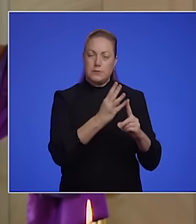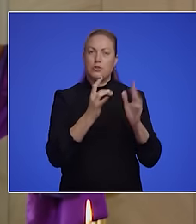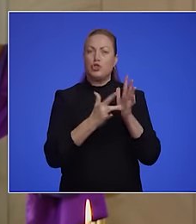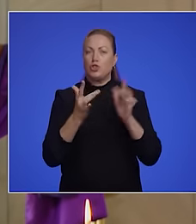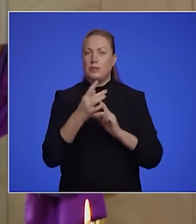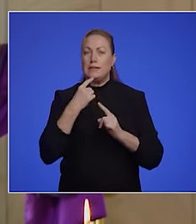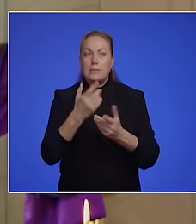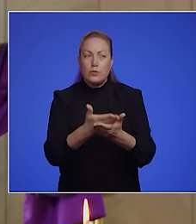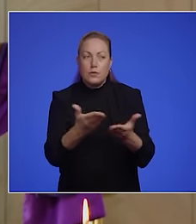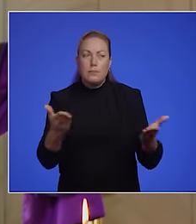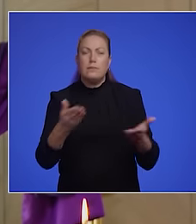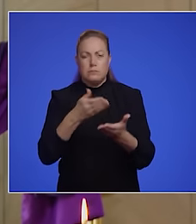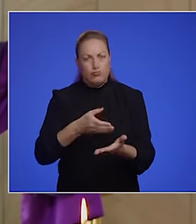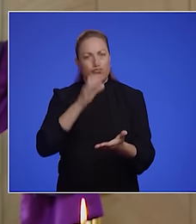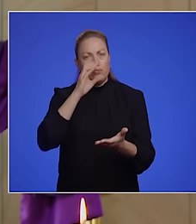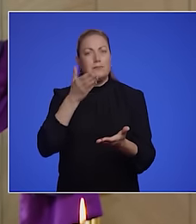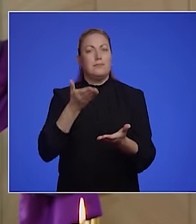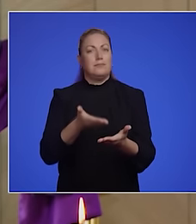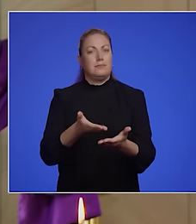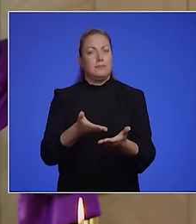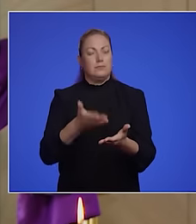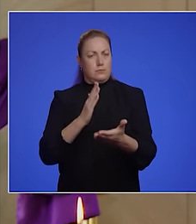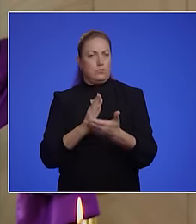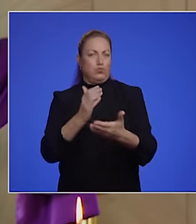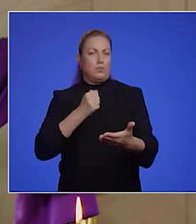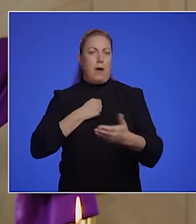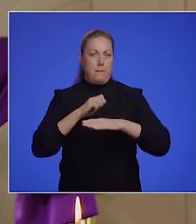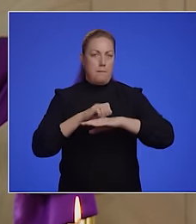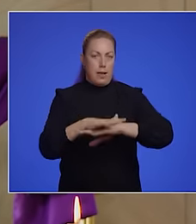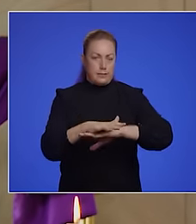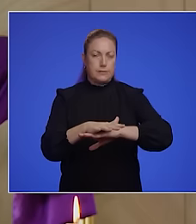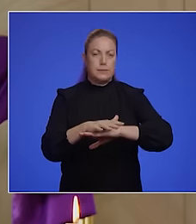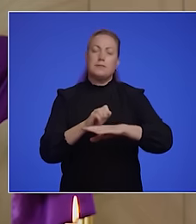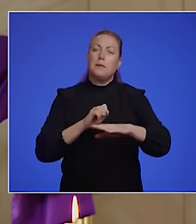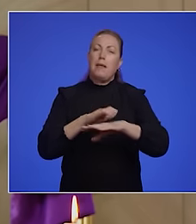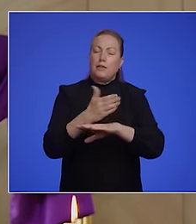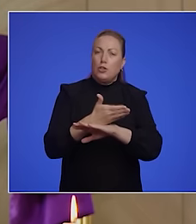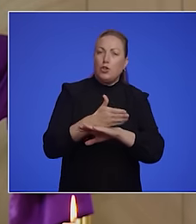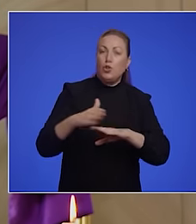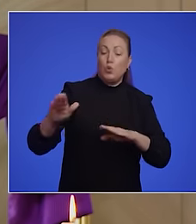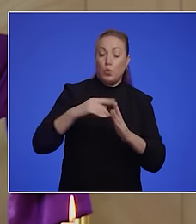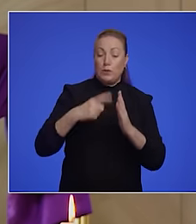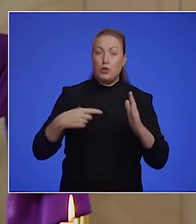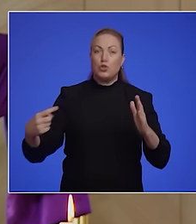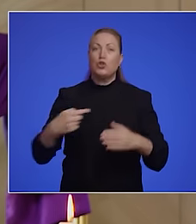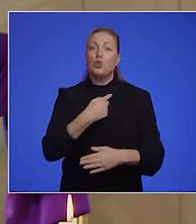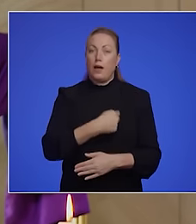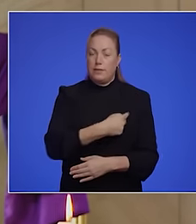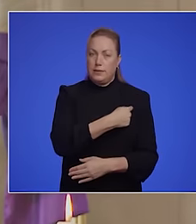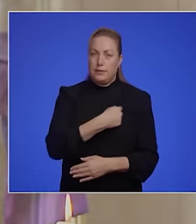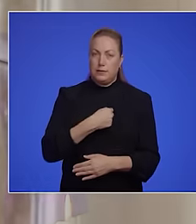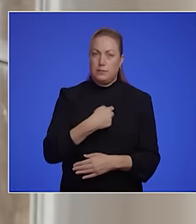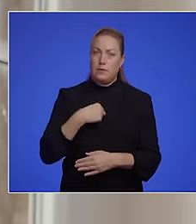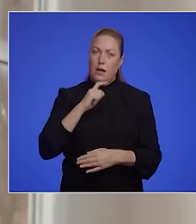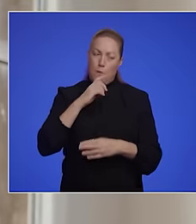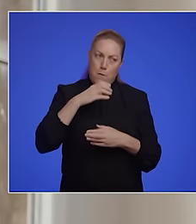Take this all of you and drink from it For this is the chalice of my blood The blood of the new and eternal covenant